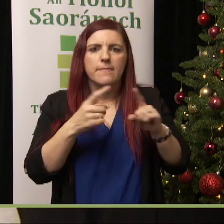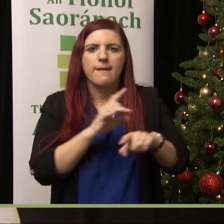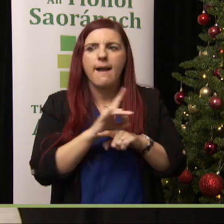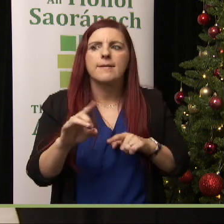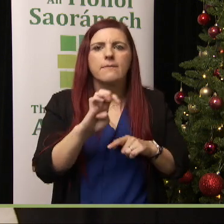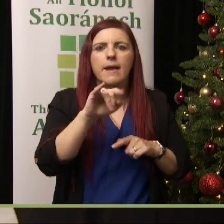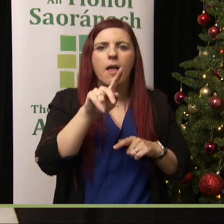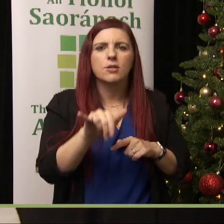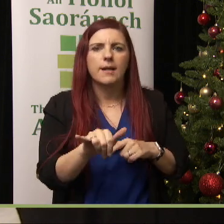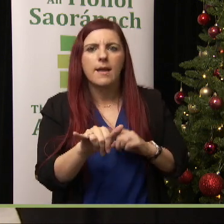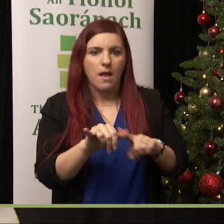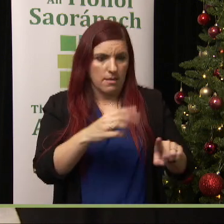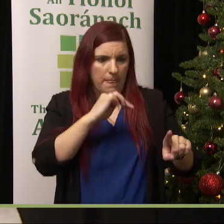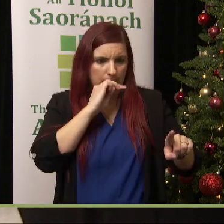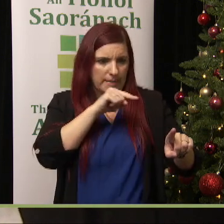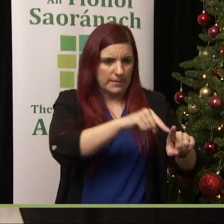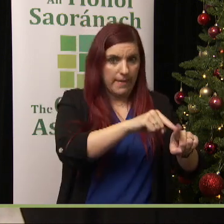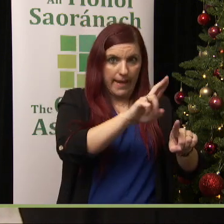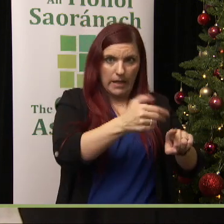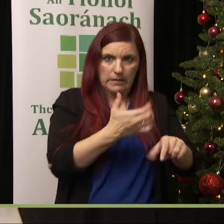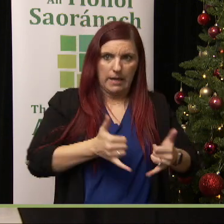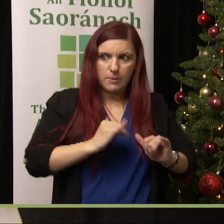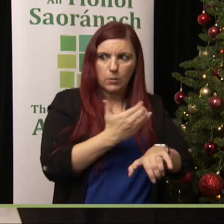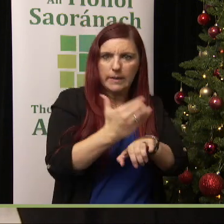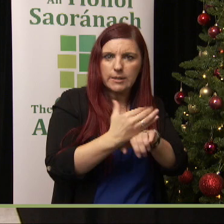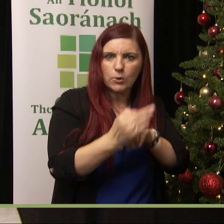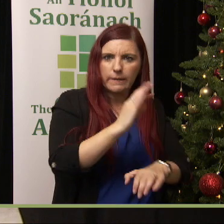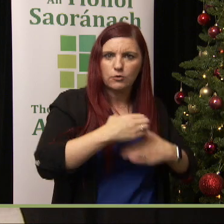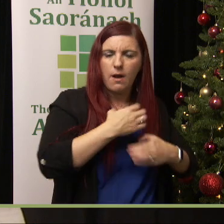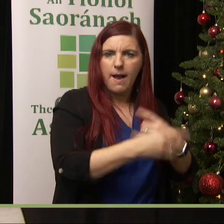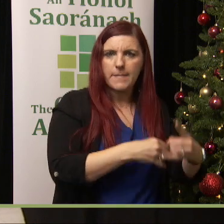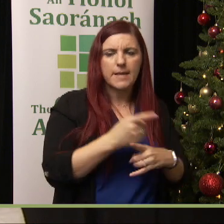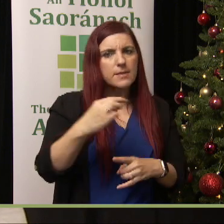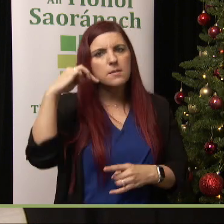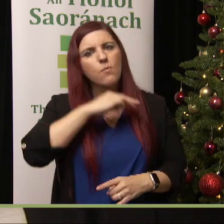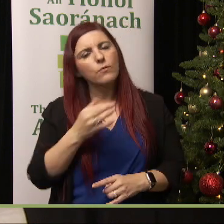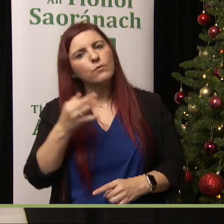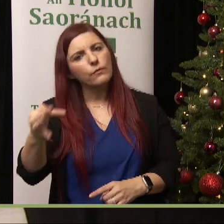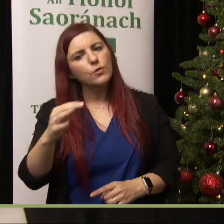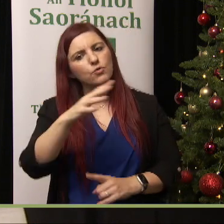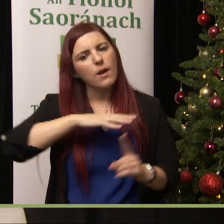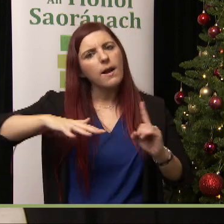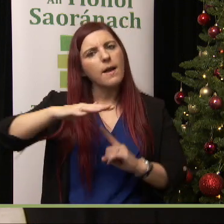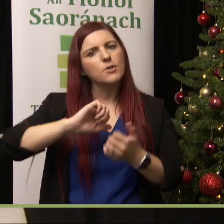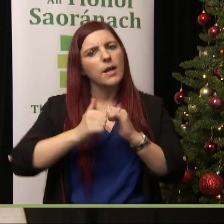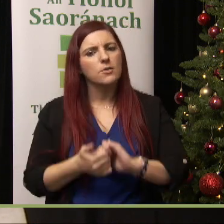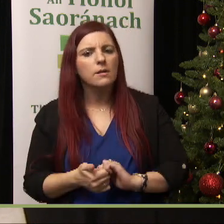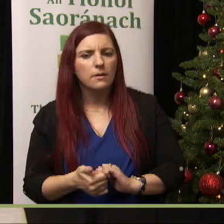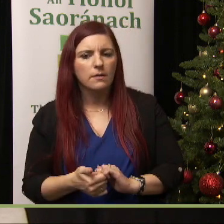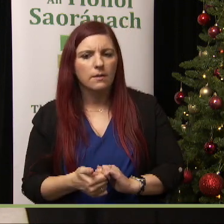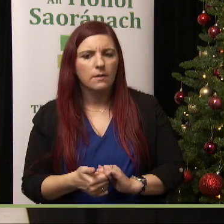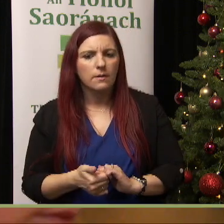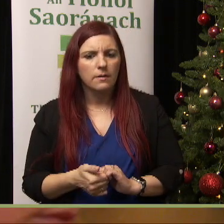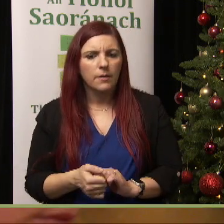And this is really important for the future shocks that will be coming with climate change. Pristine, untouched